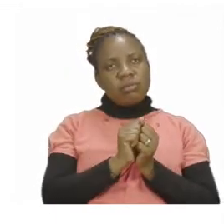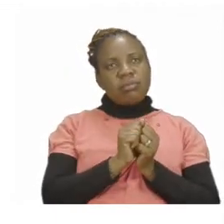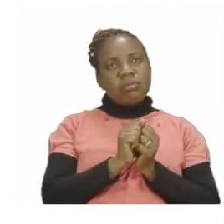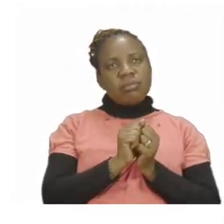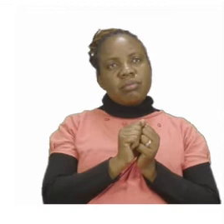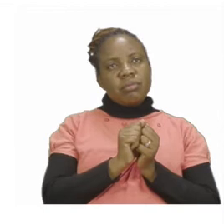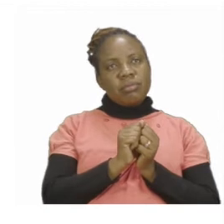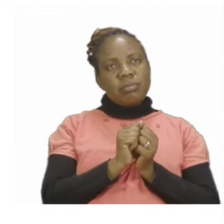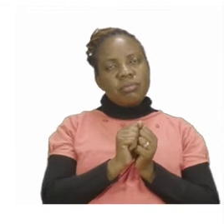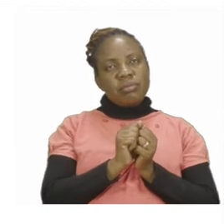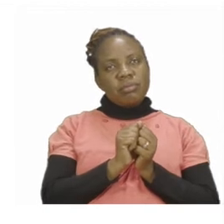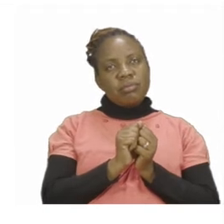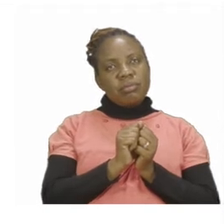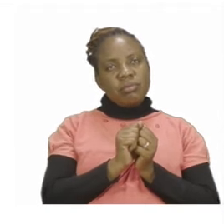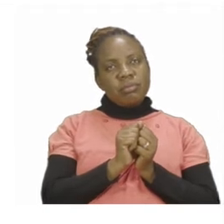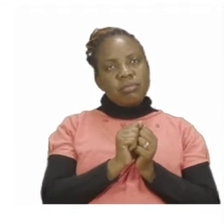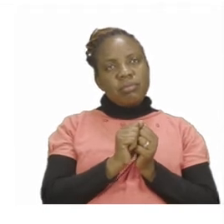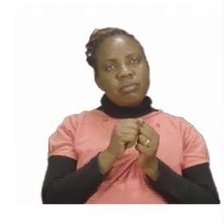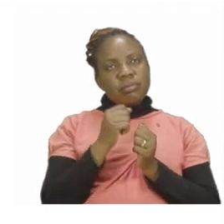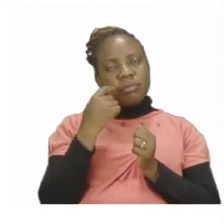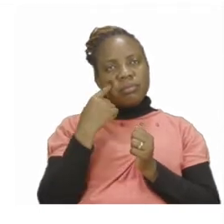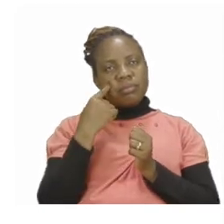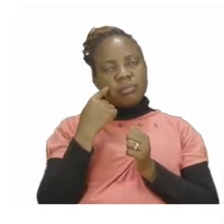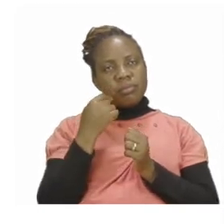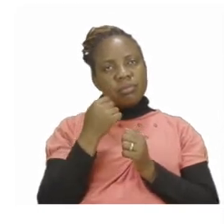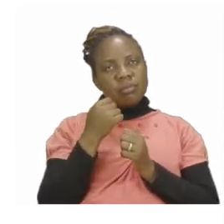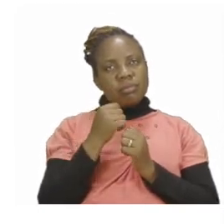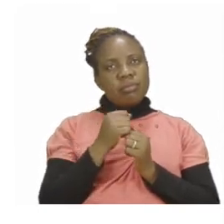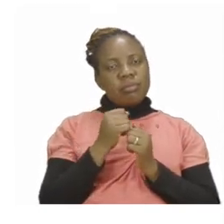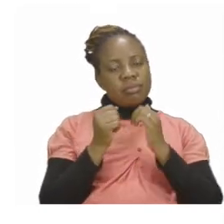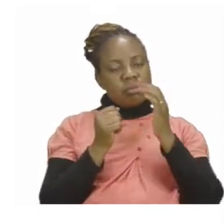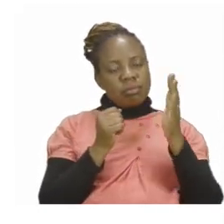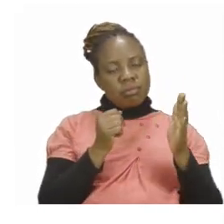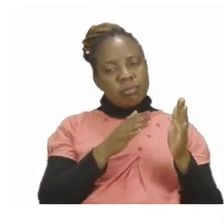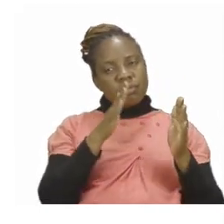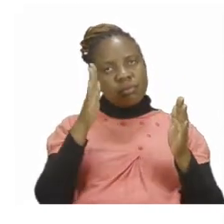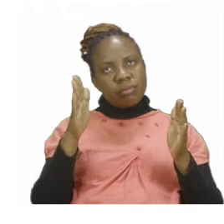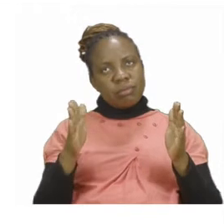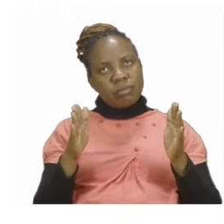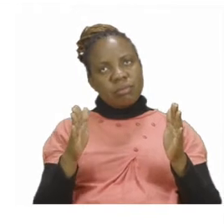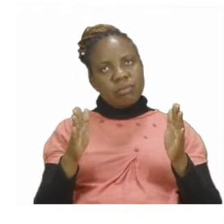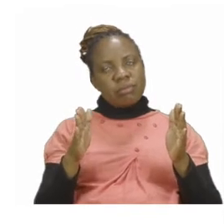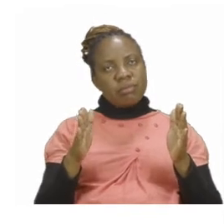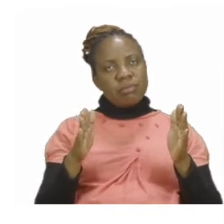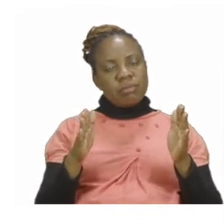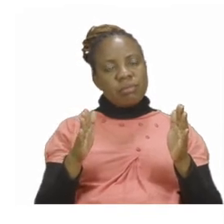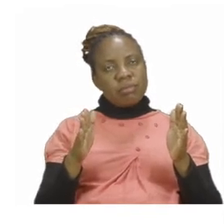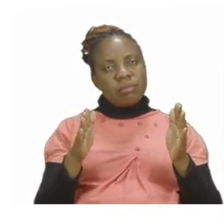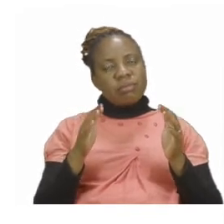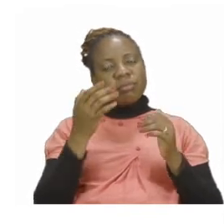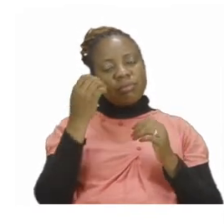will see you have sums on the left side and you have sums on the right side of the